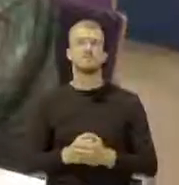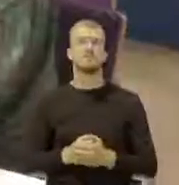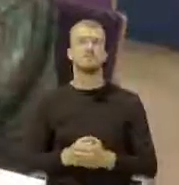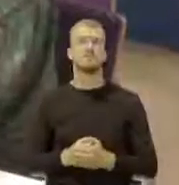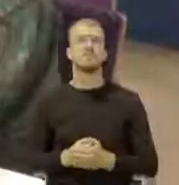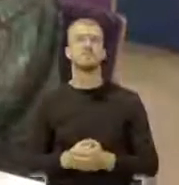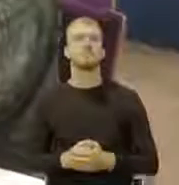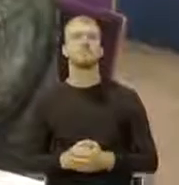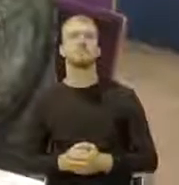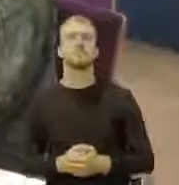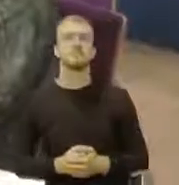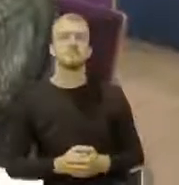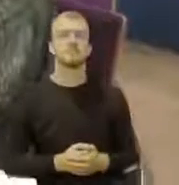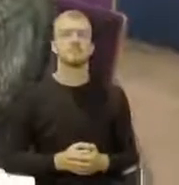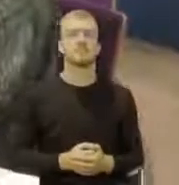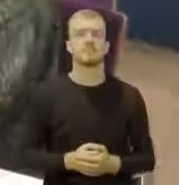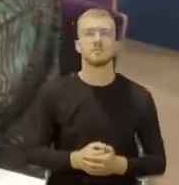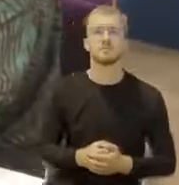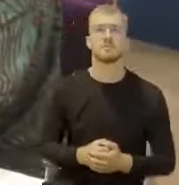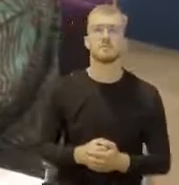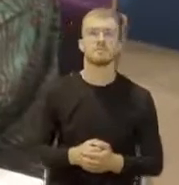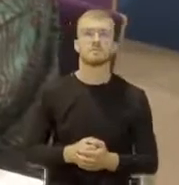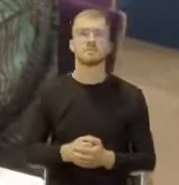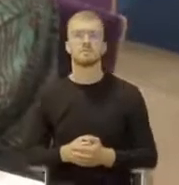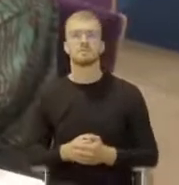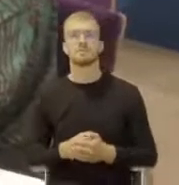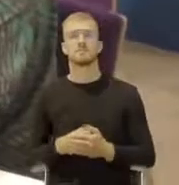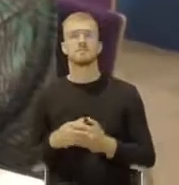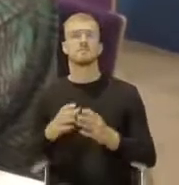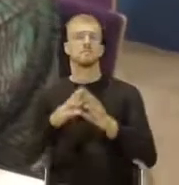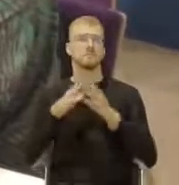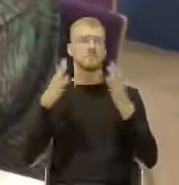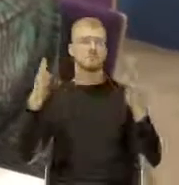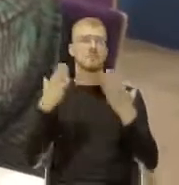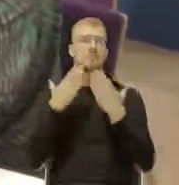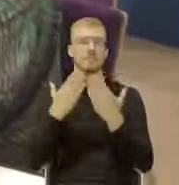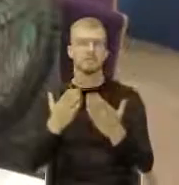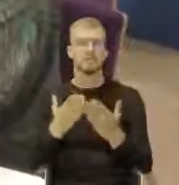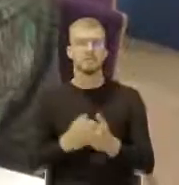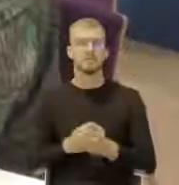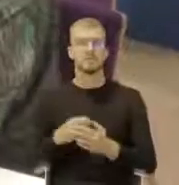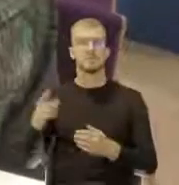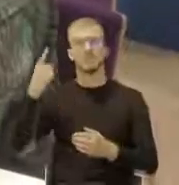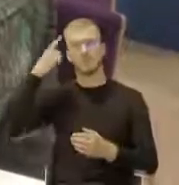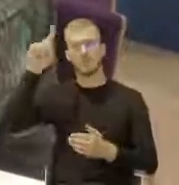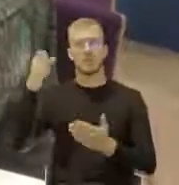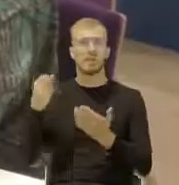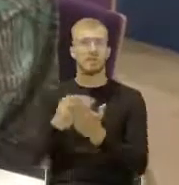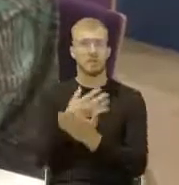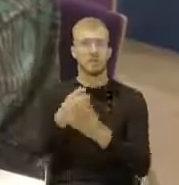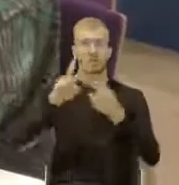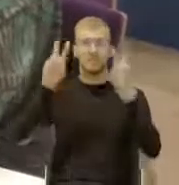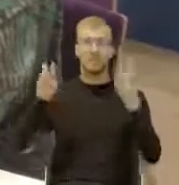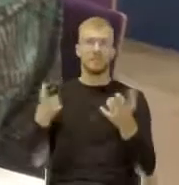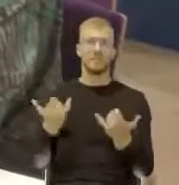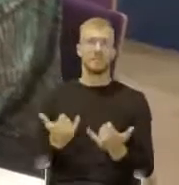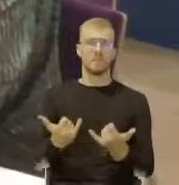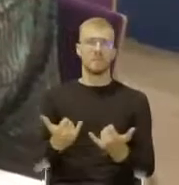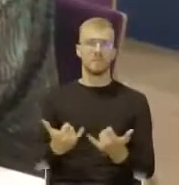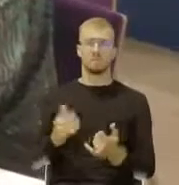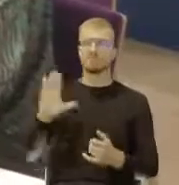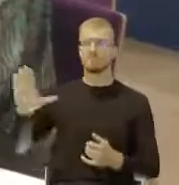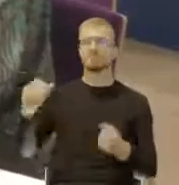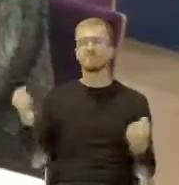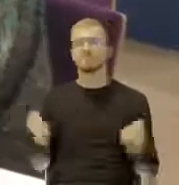Thank you so much for sharing some of the initiatives ongoing and for committing to sharing and learning in this forum. I'd